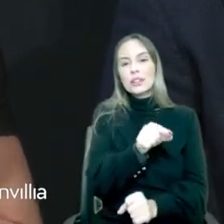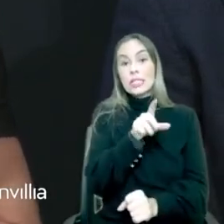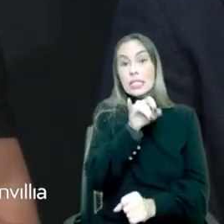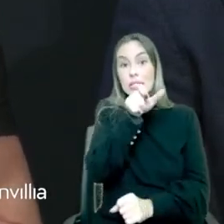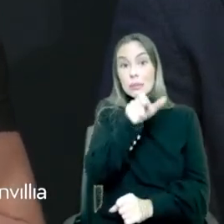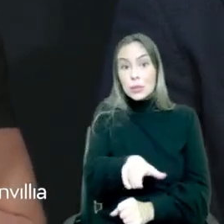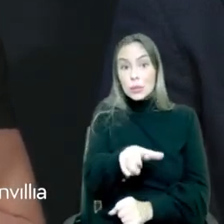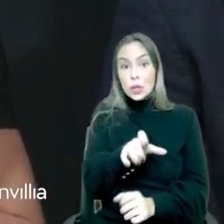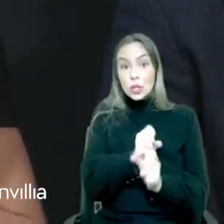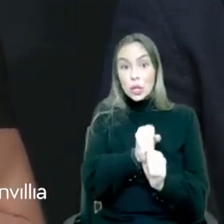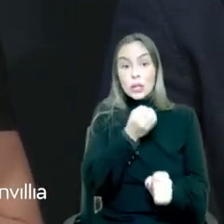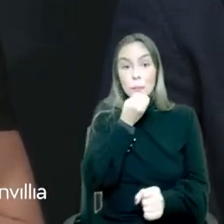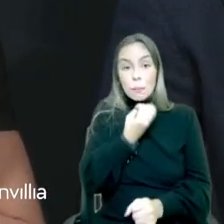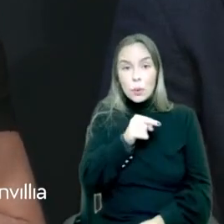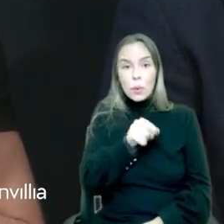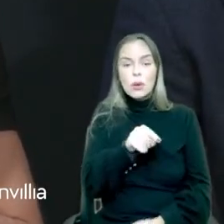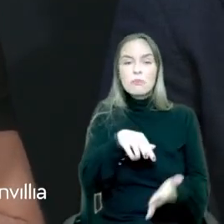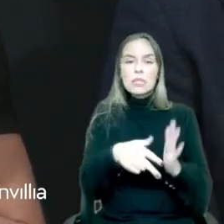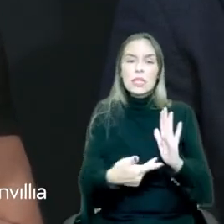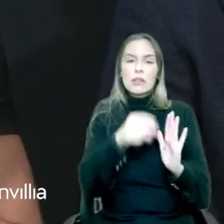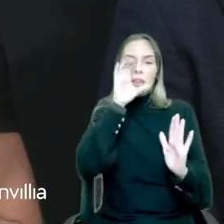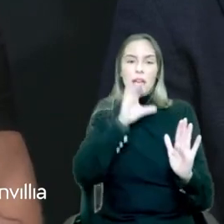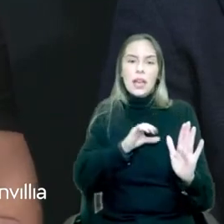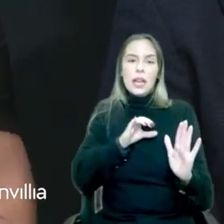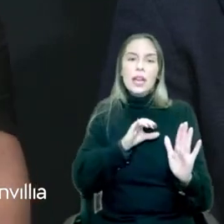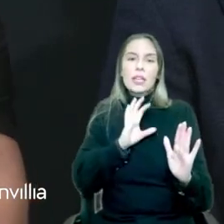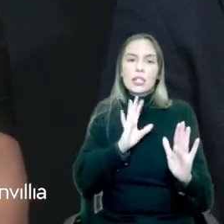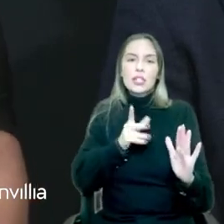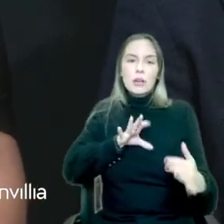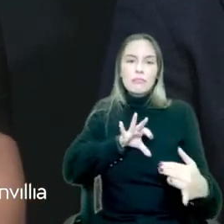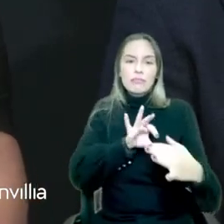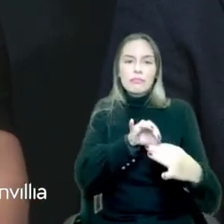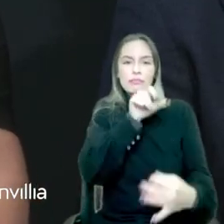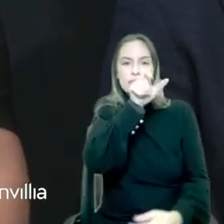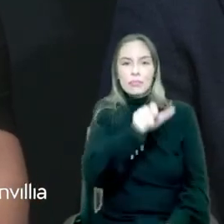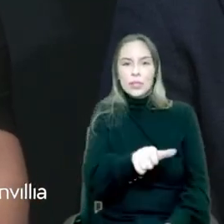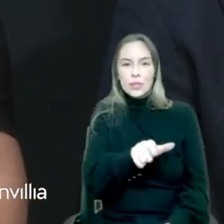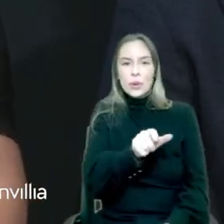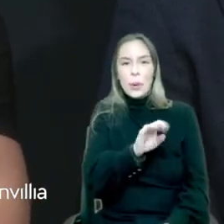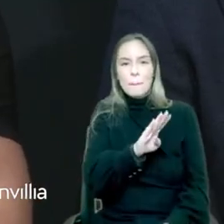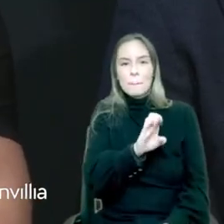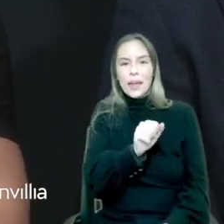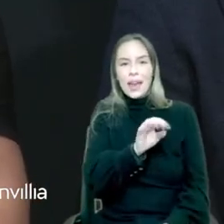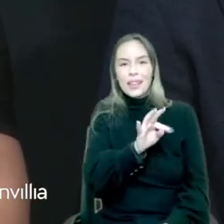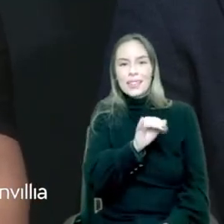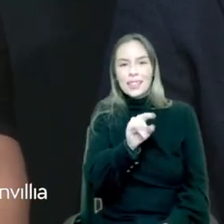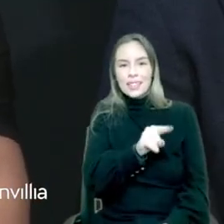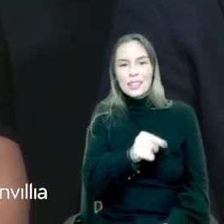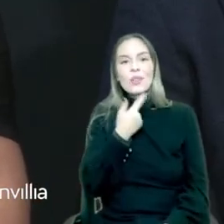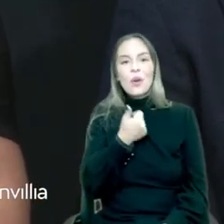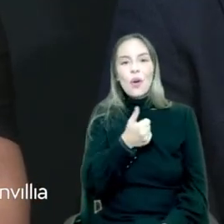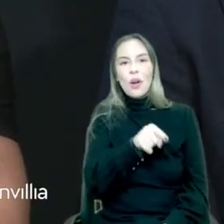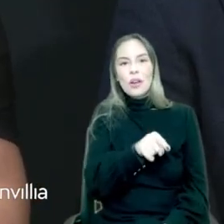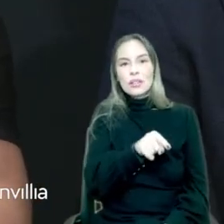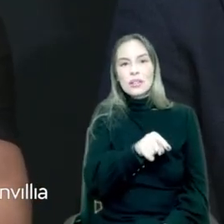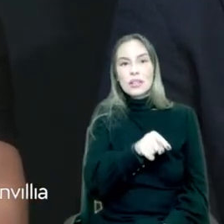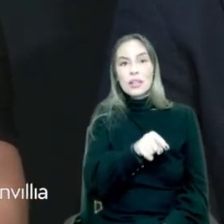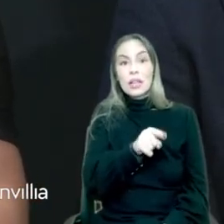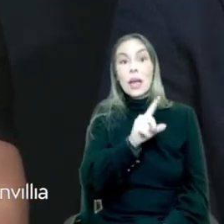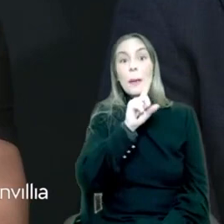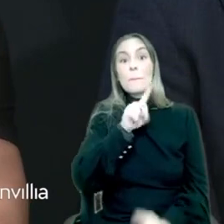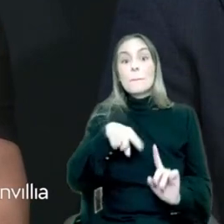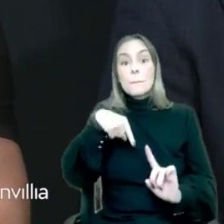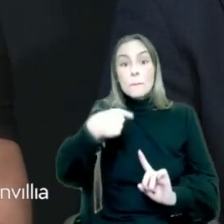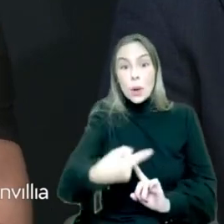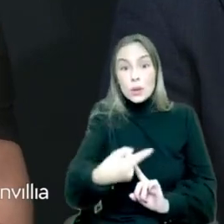that customer relies on Beatrice from now on. The next time you go to a bot, everybody would present Beatrice